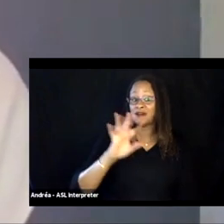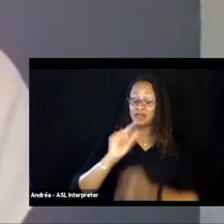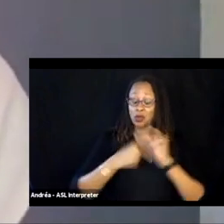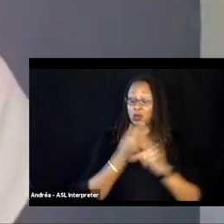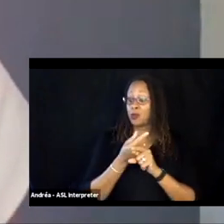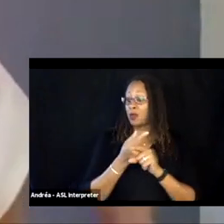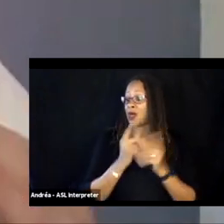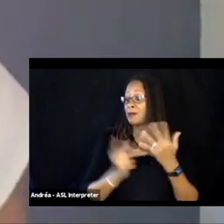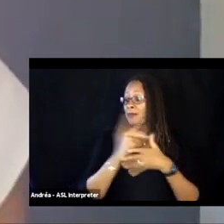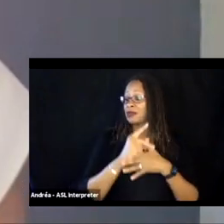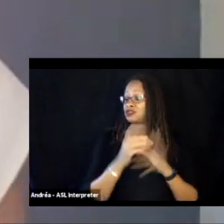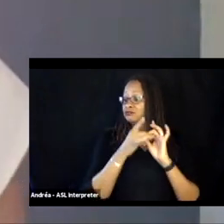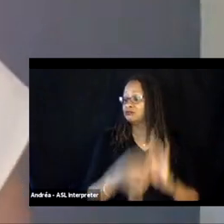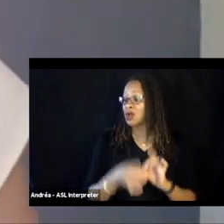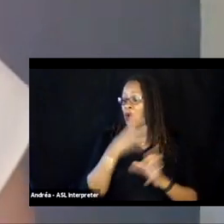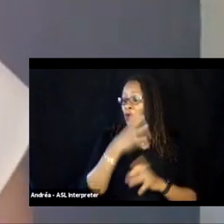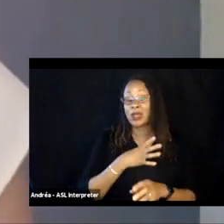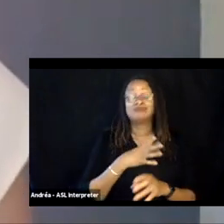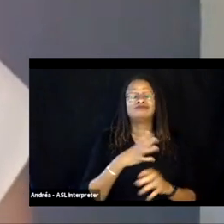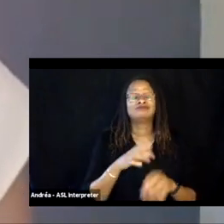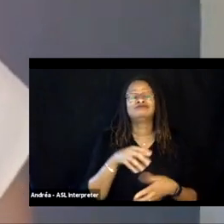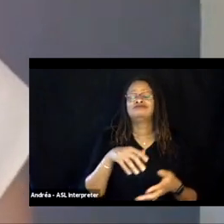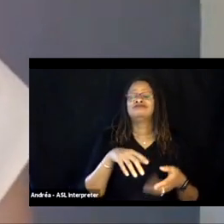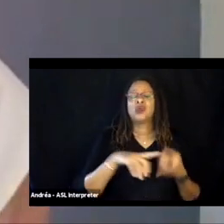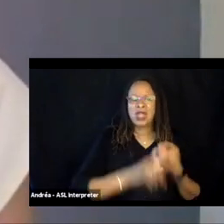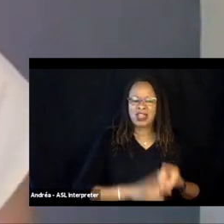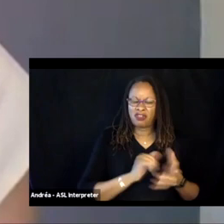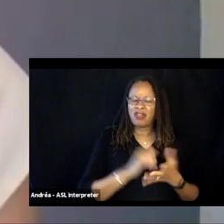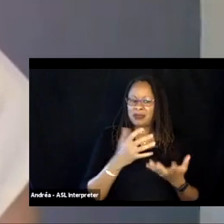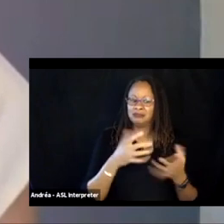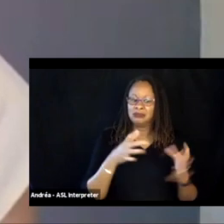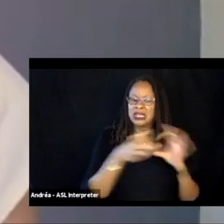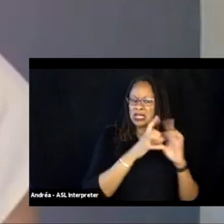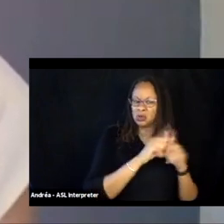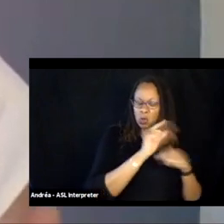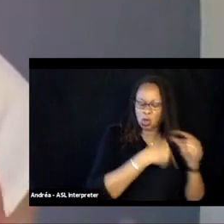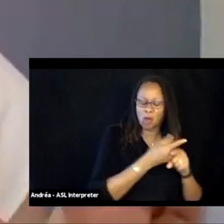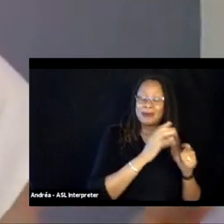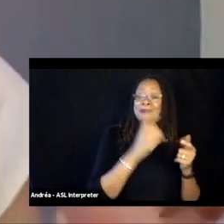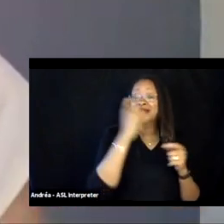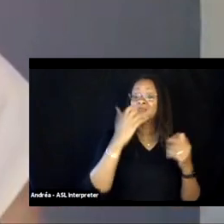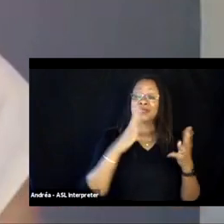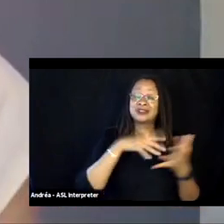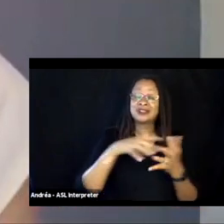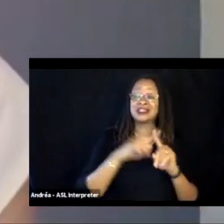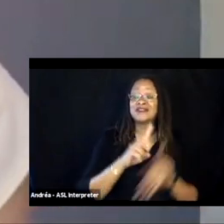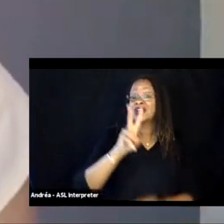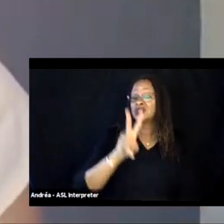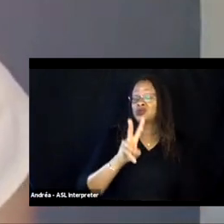women. And we anchor it globally because this is a study that actually has about 24 countries advertising from